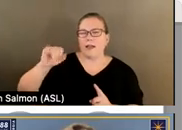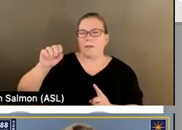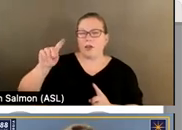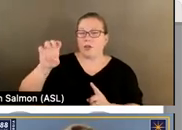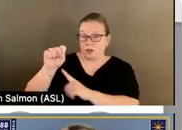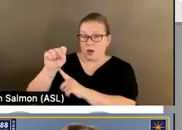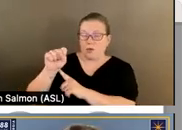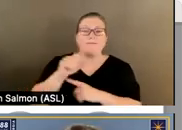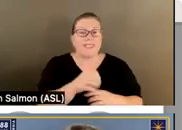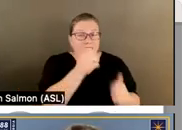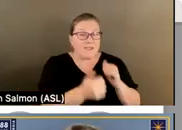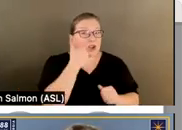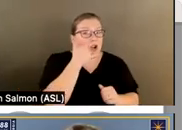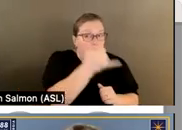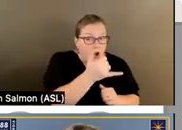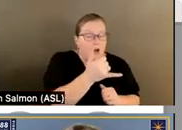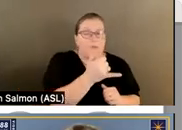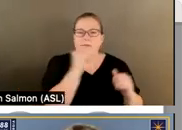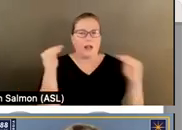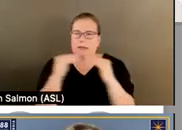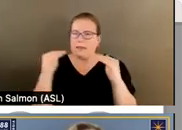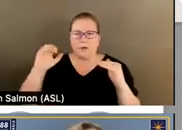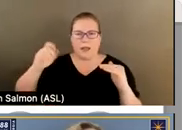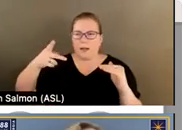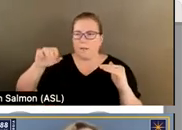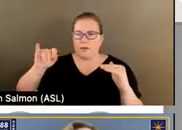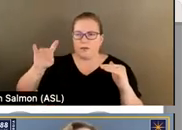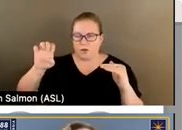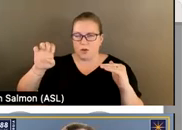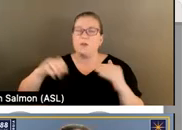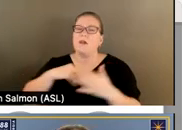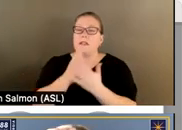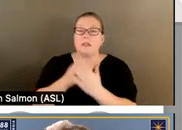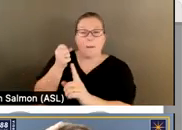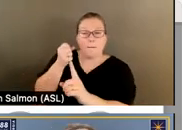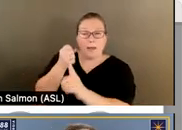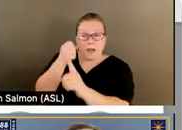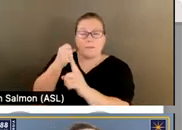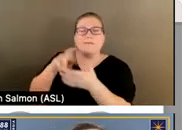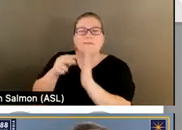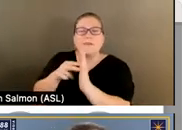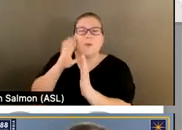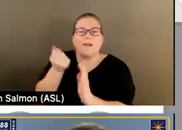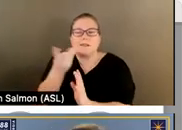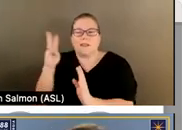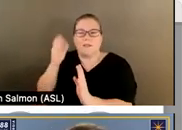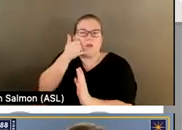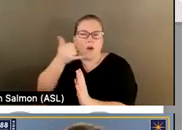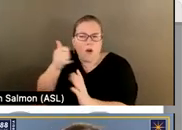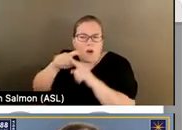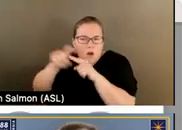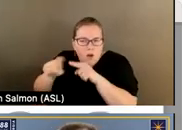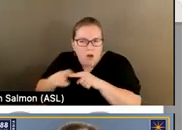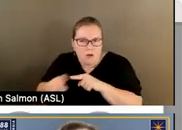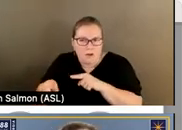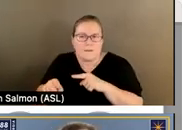is an episode. There are a lot of reasons why a call may not be an episode, and some episodes have multiple calls. So while we have to answer the phone, and we have to